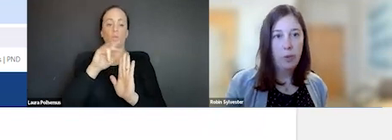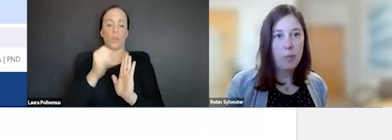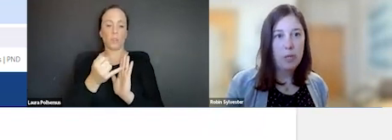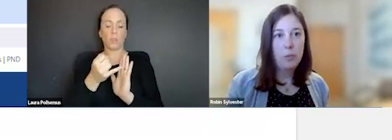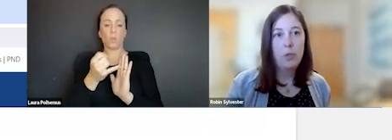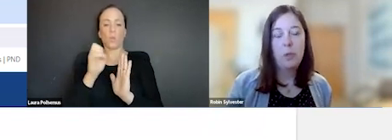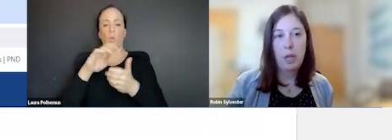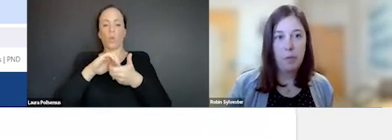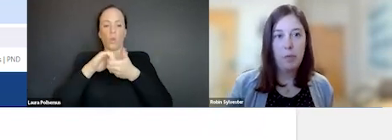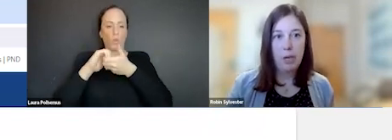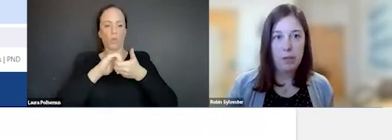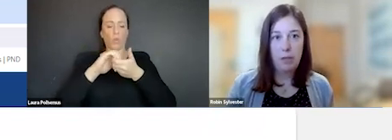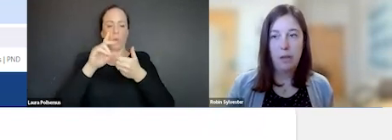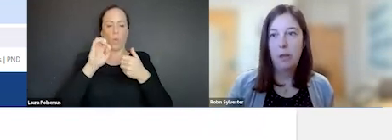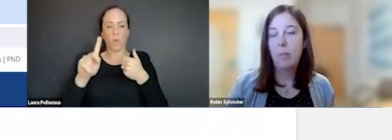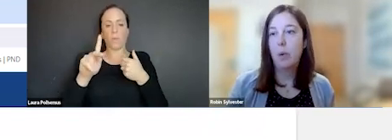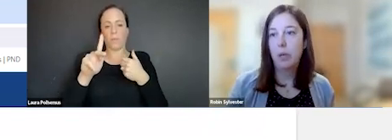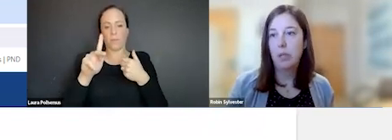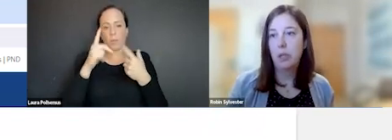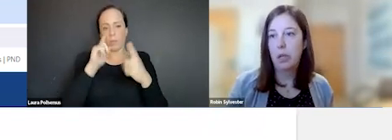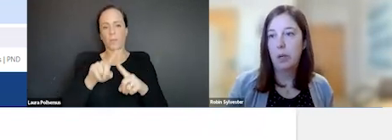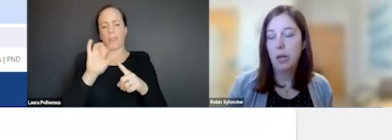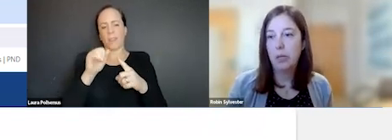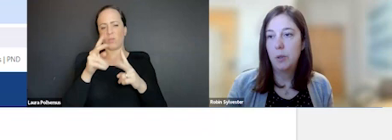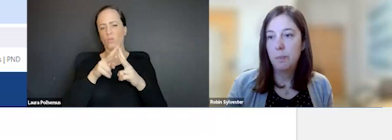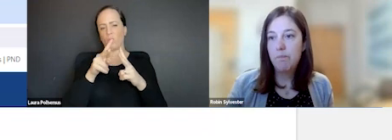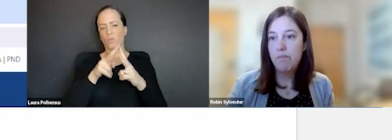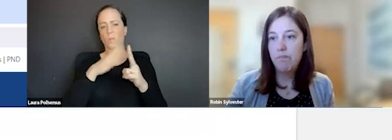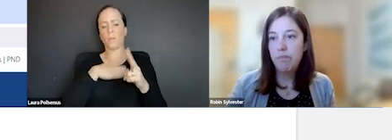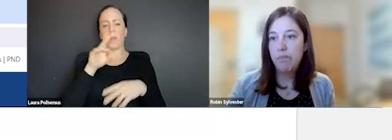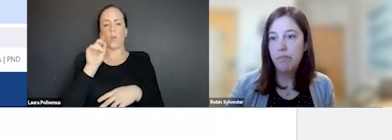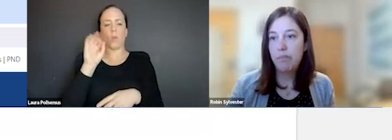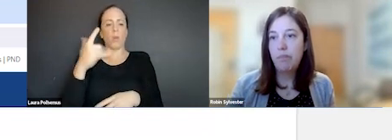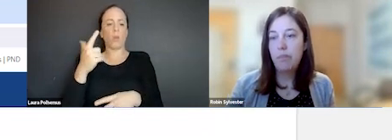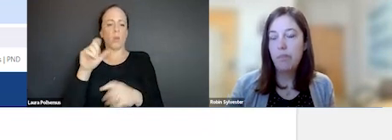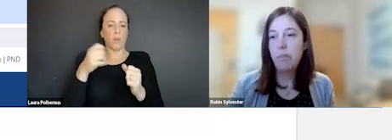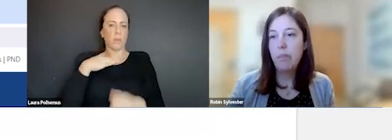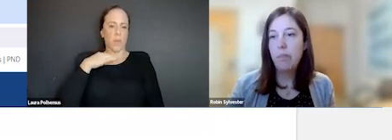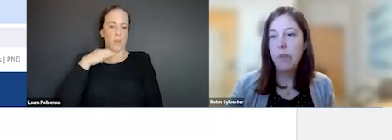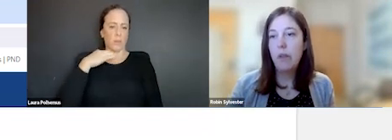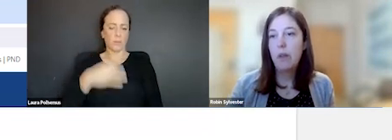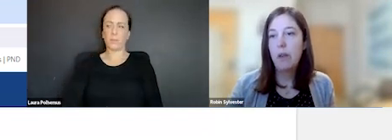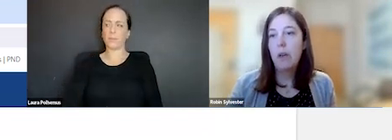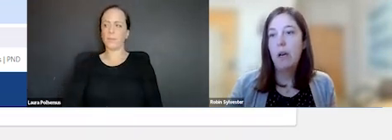cooperative agreements, which are the type of grants that my organization can apply to.